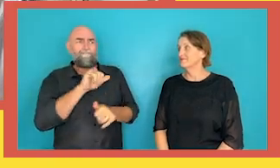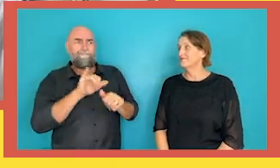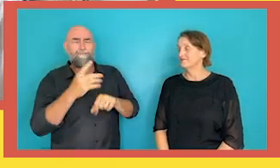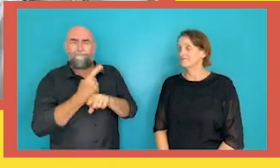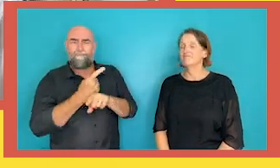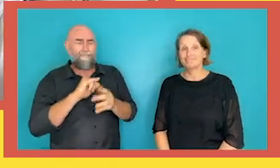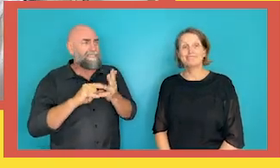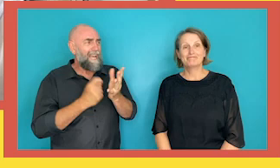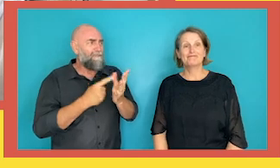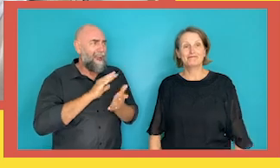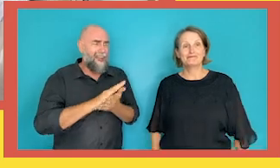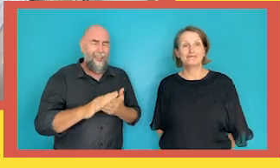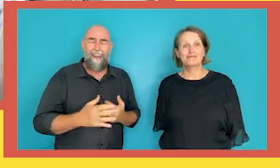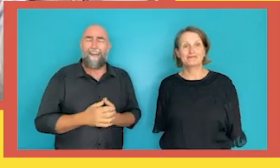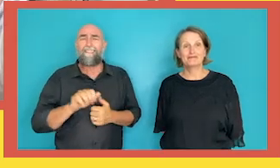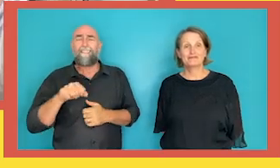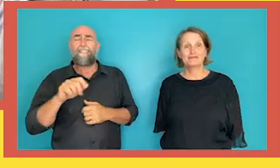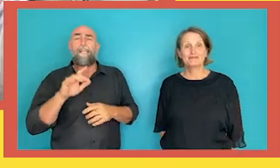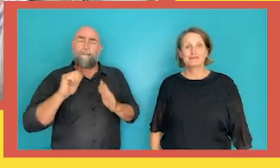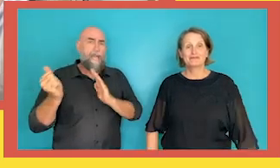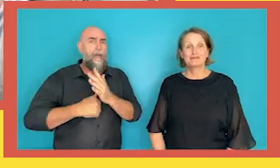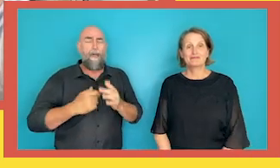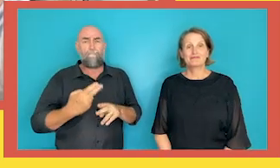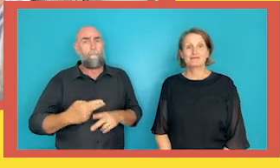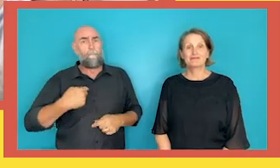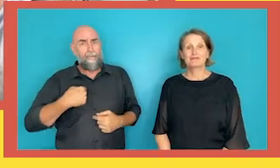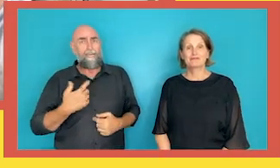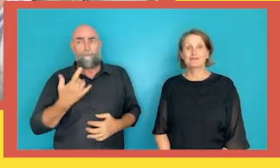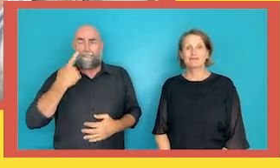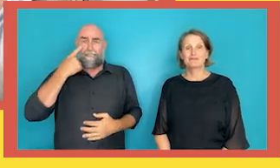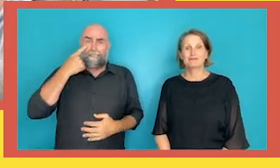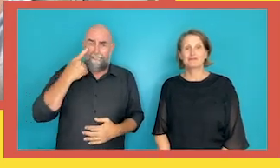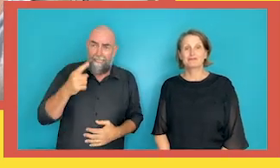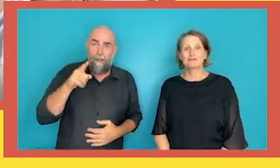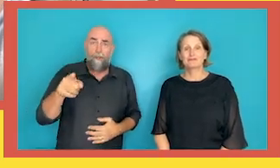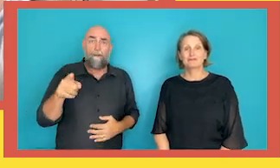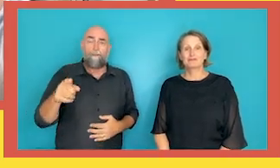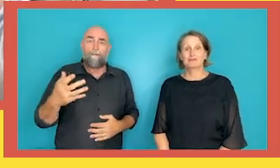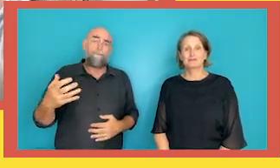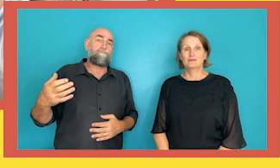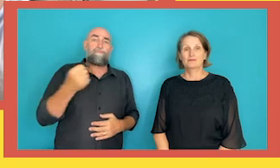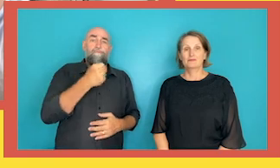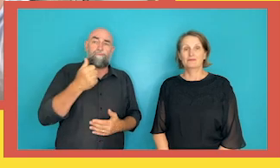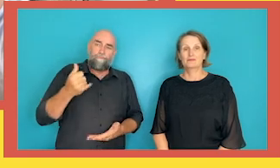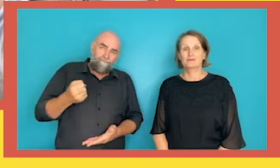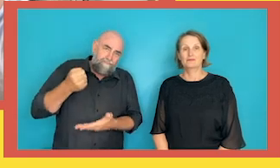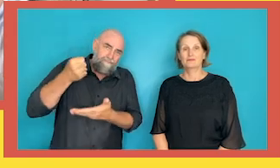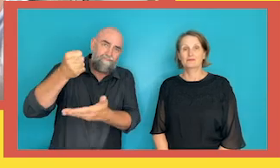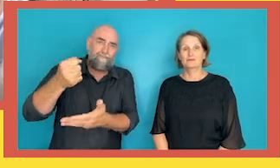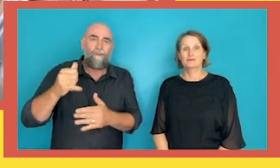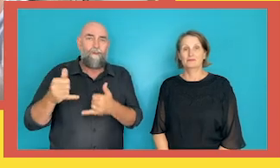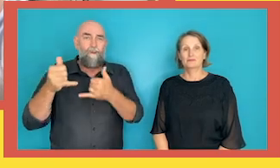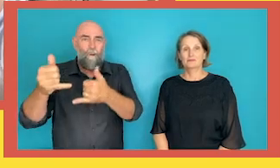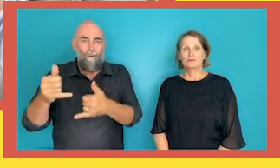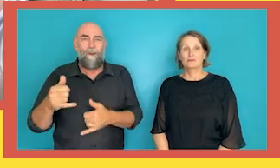Rose. She's had an absolute cracking year. And as much as it was hard for me to see her win the New South Wales Champion of Sport Award over